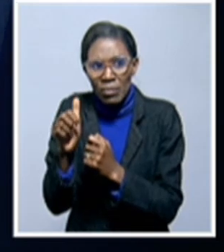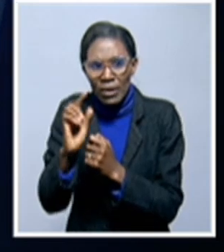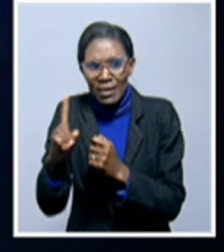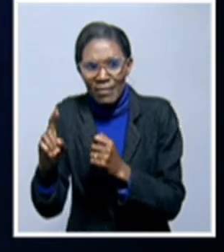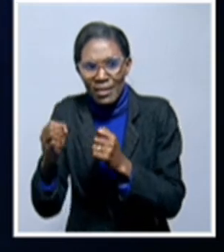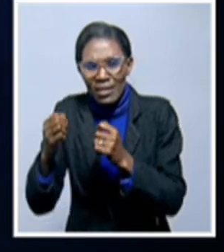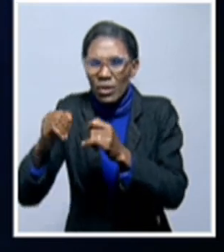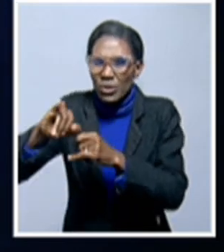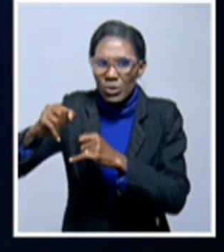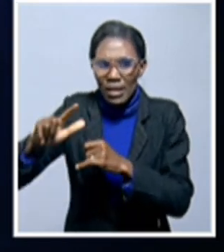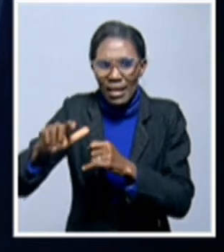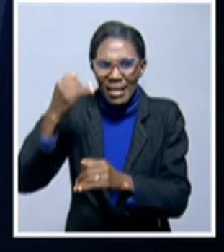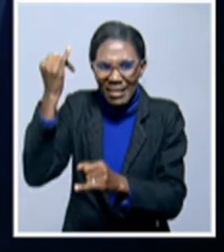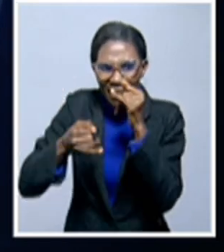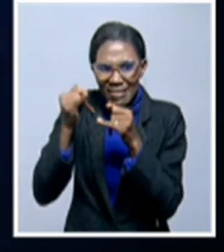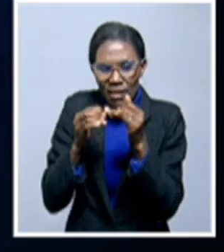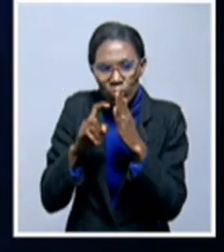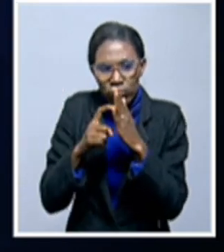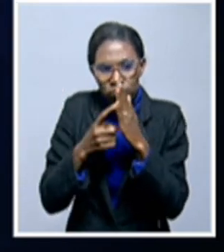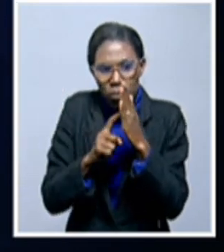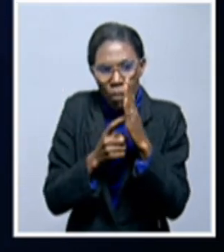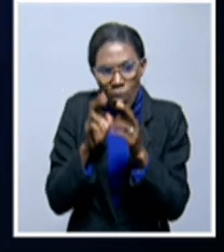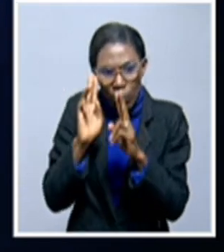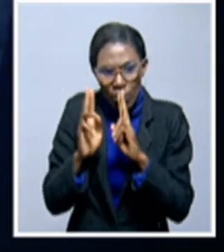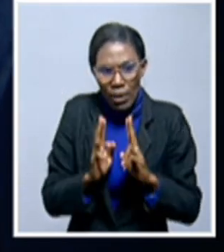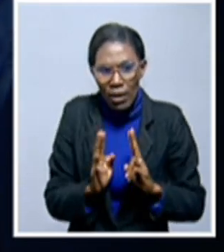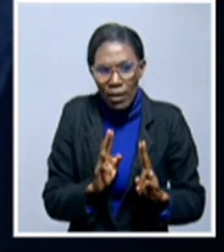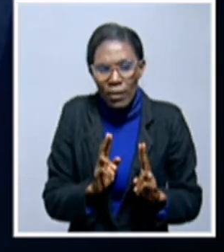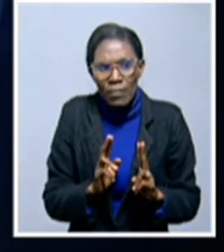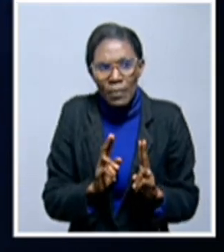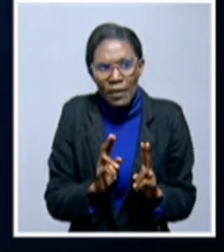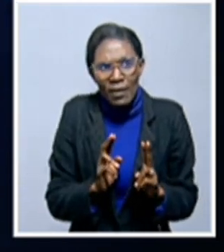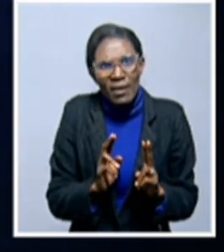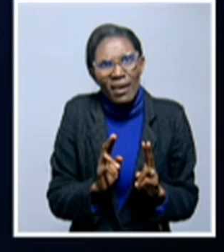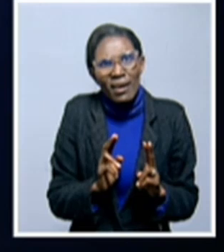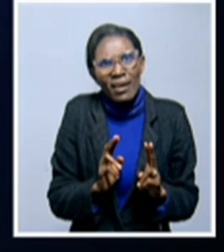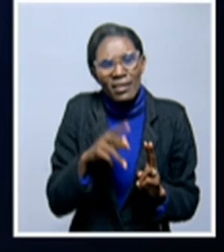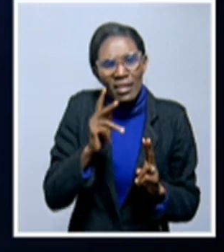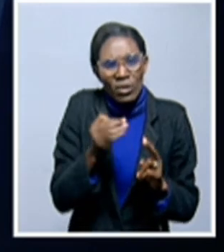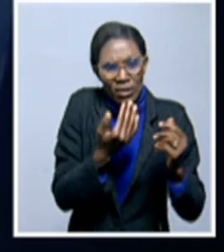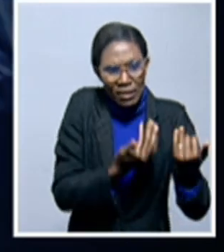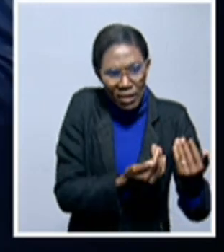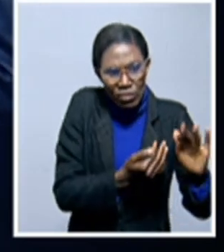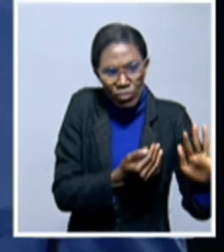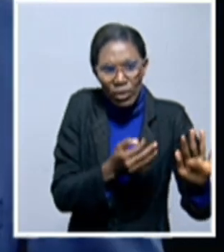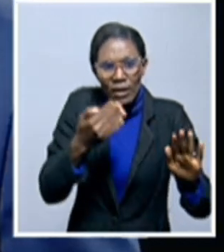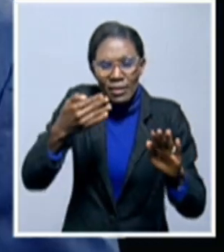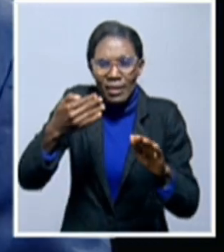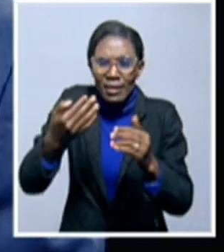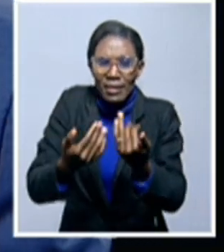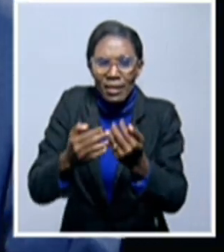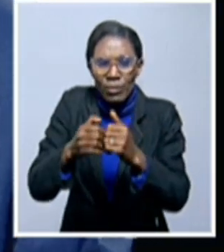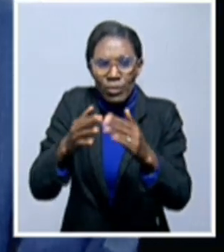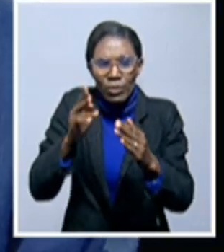when our first session is coming to an end. The second session will be starting somewhere in September, ending in November. That's the calendar of